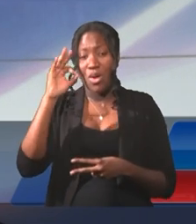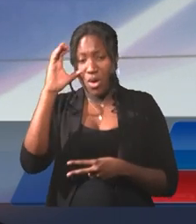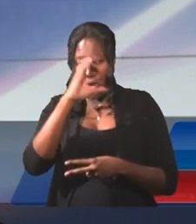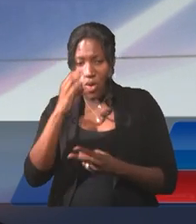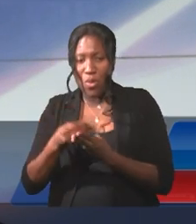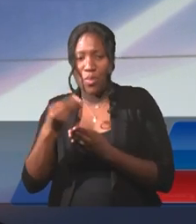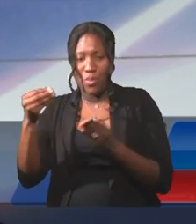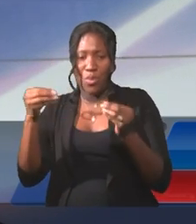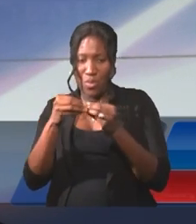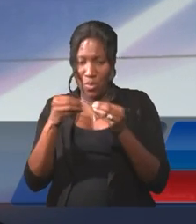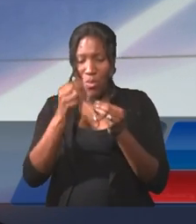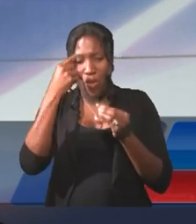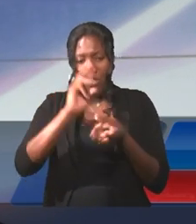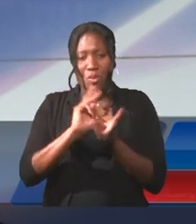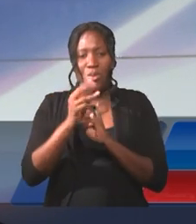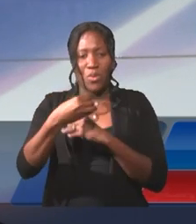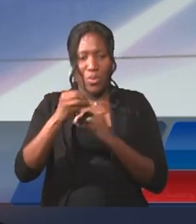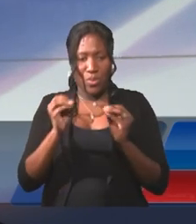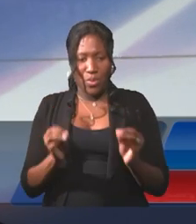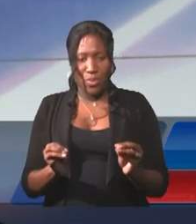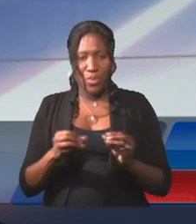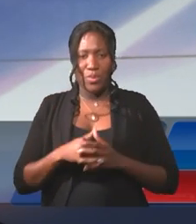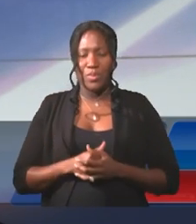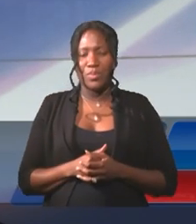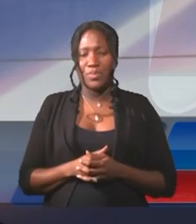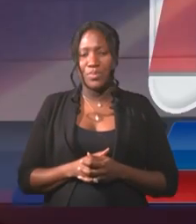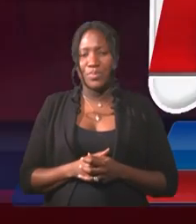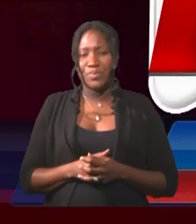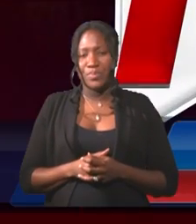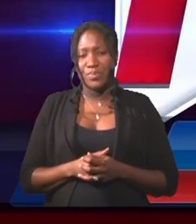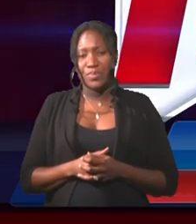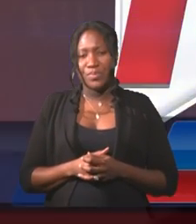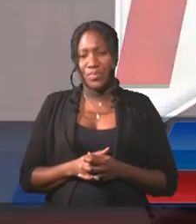equipment the Met Office will be receiving during the next year.